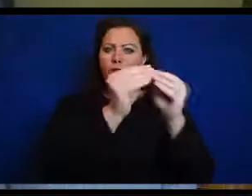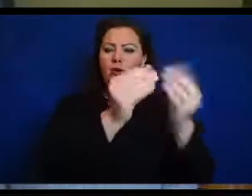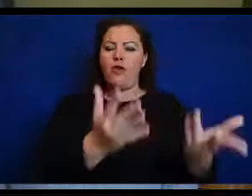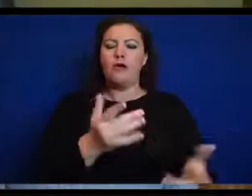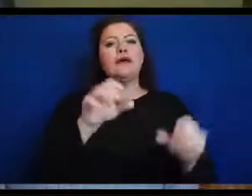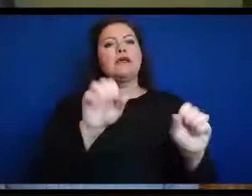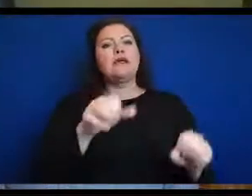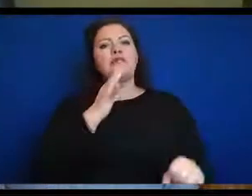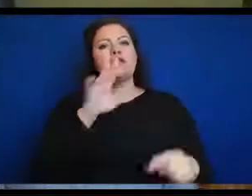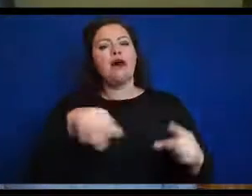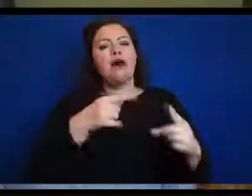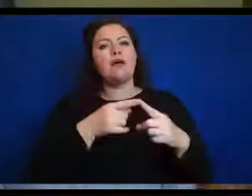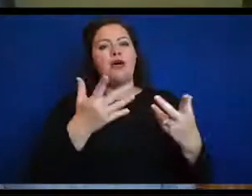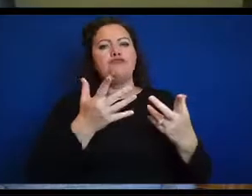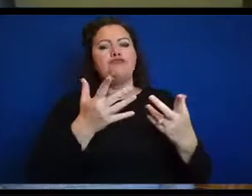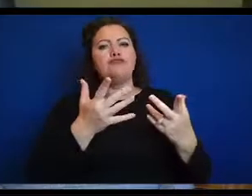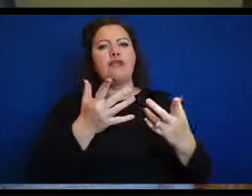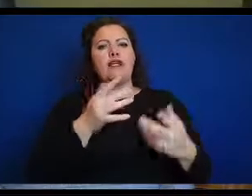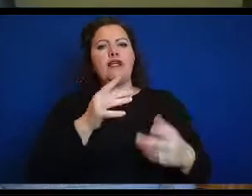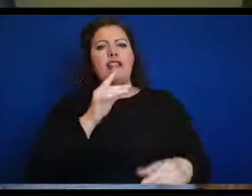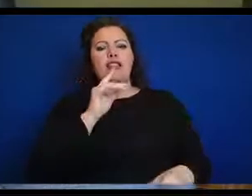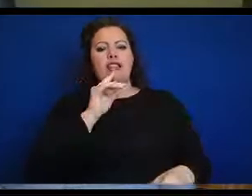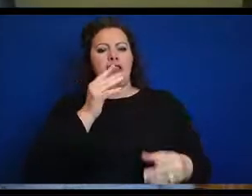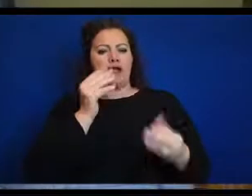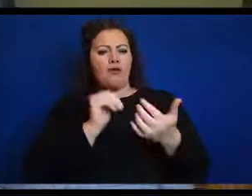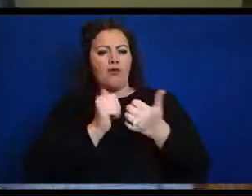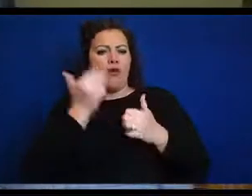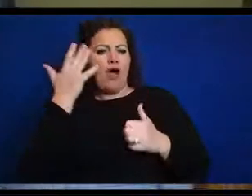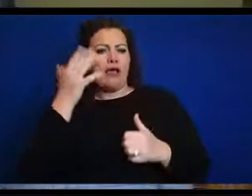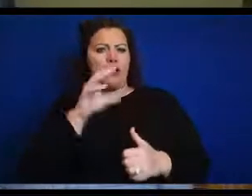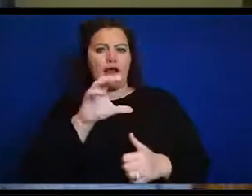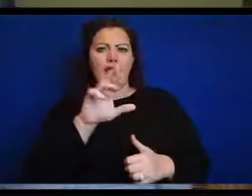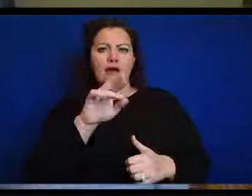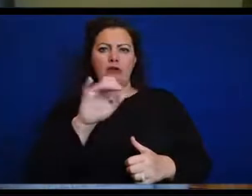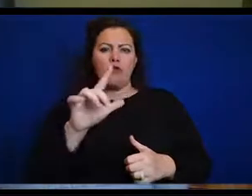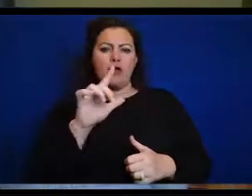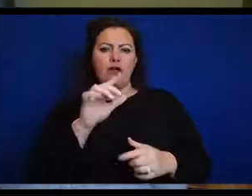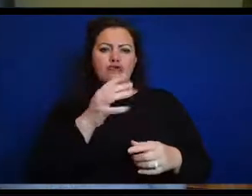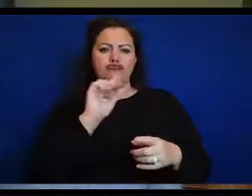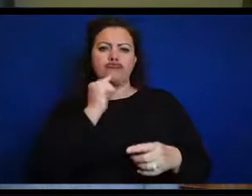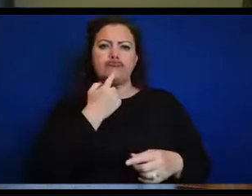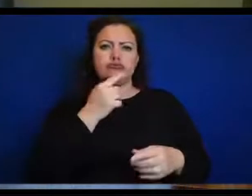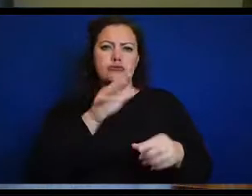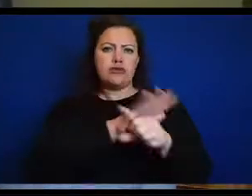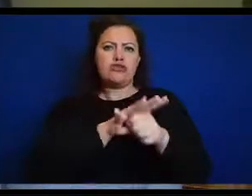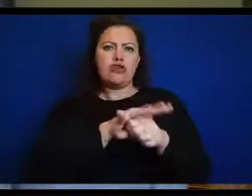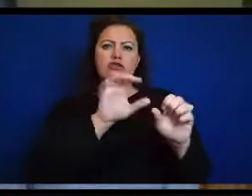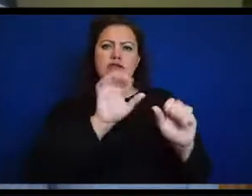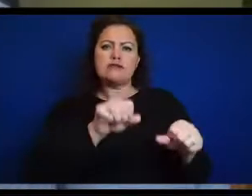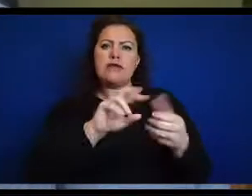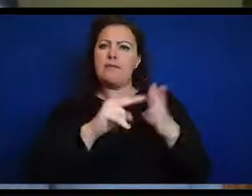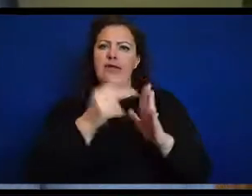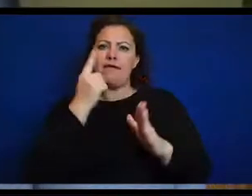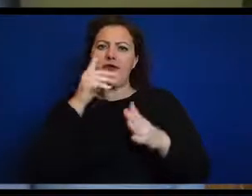role opportunity zones can play in expanding access to safe, affordable housing?